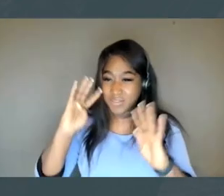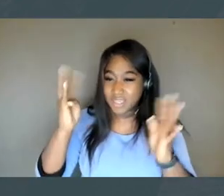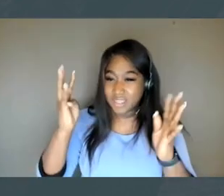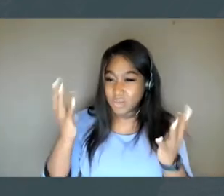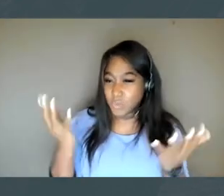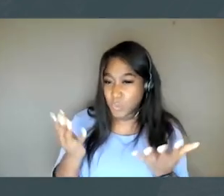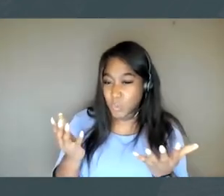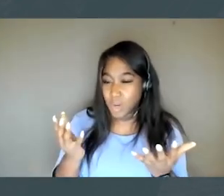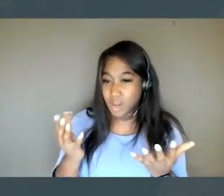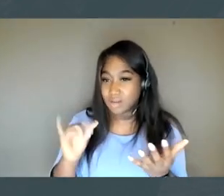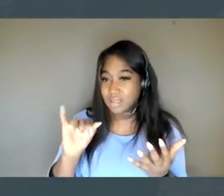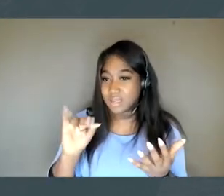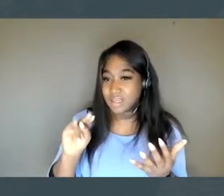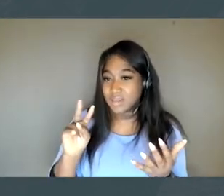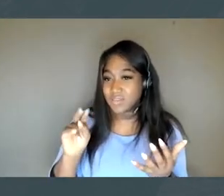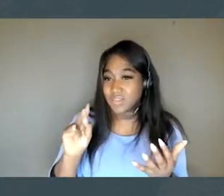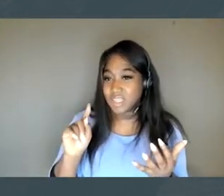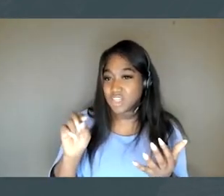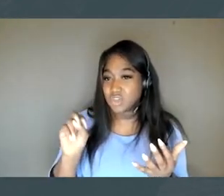What is an African?